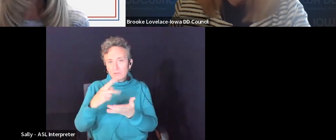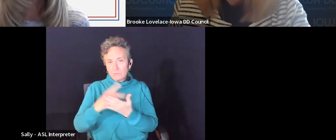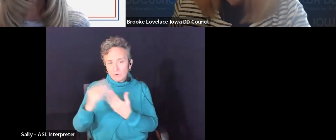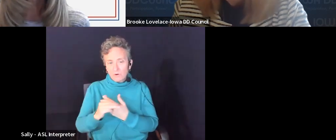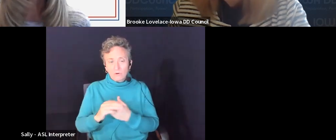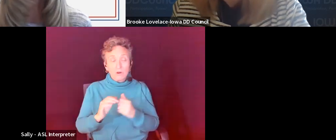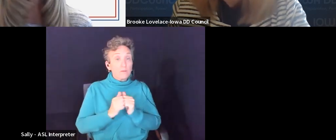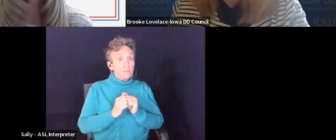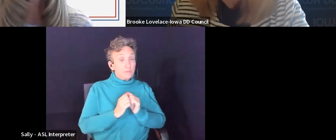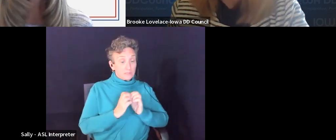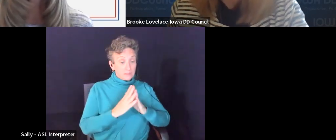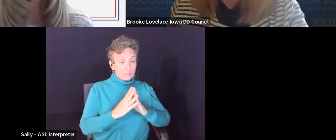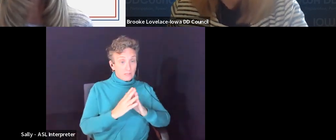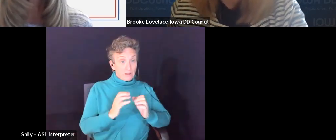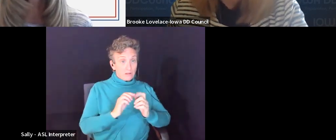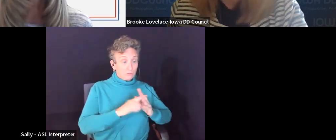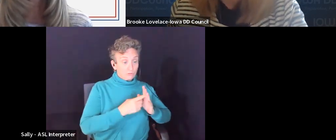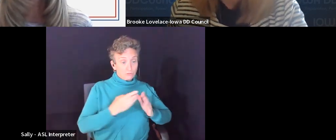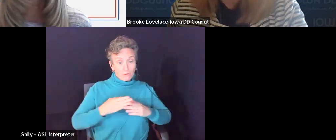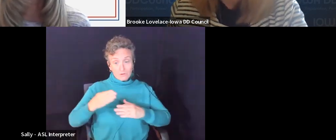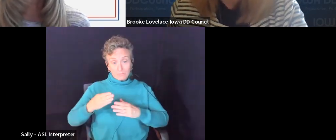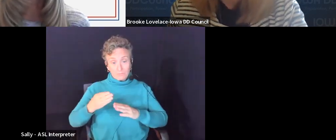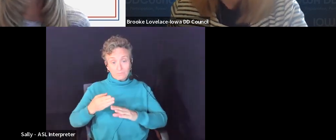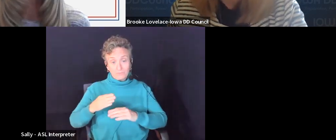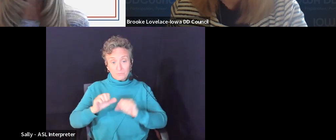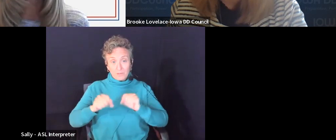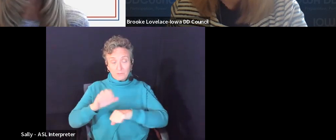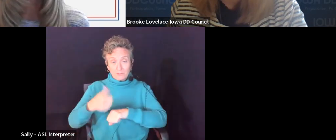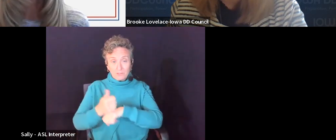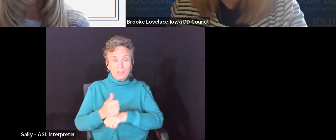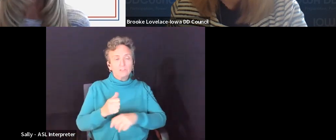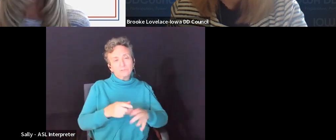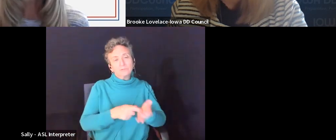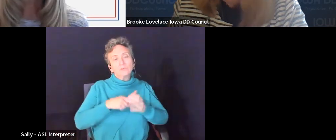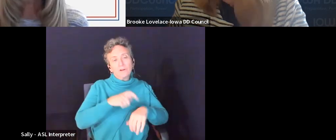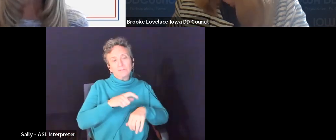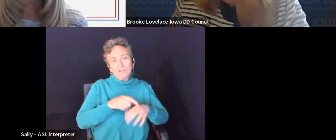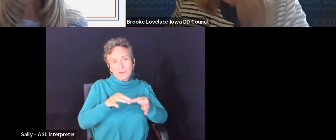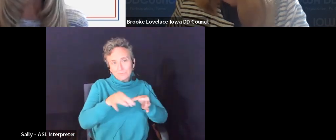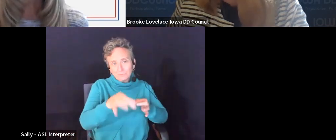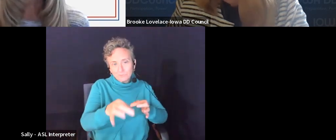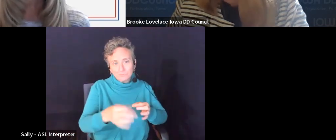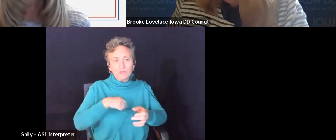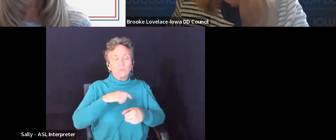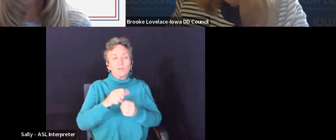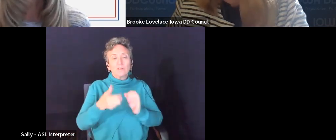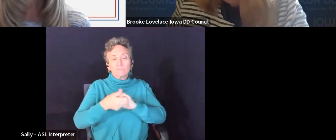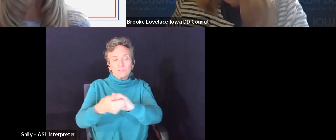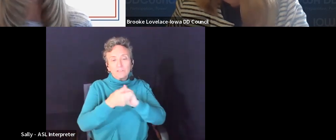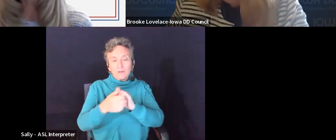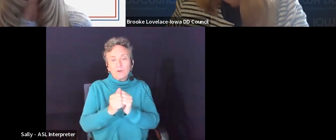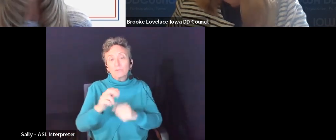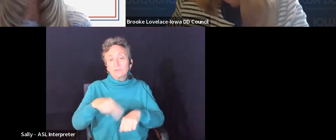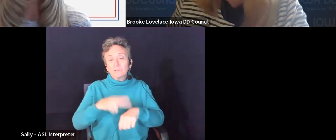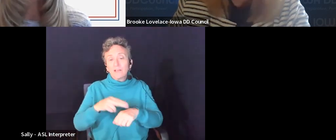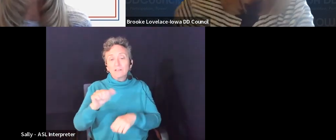to get the program launched. We worked as part of a National ABLE Alliance. We worked with other states to